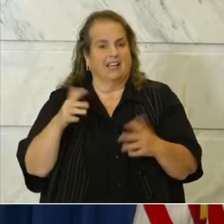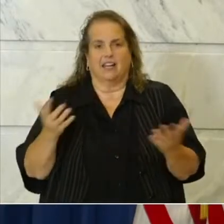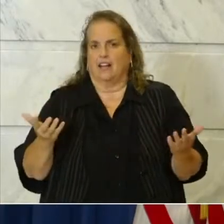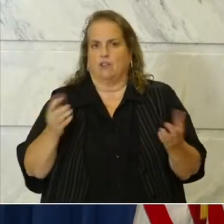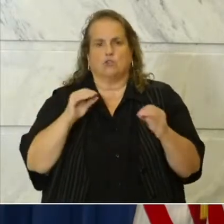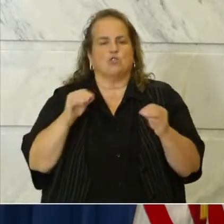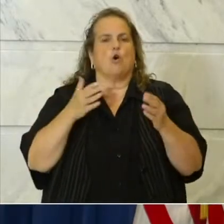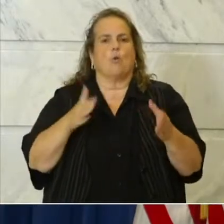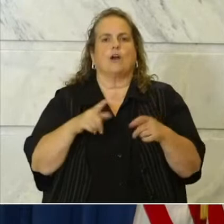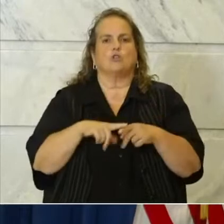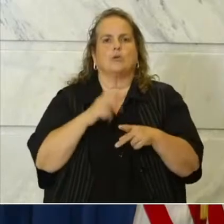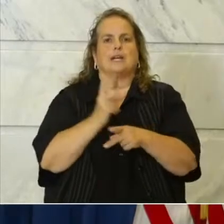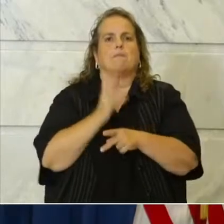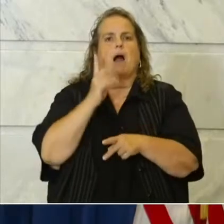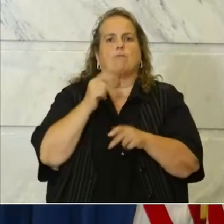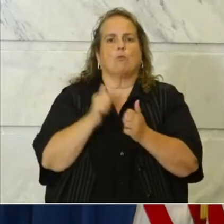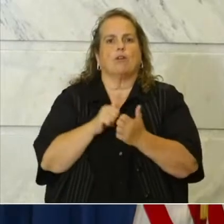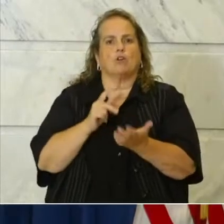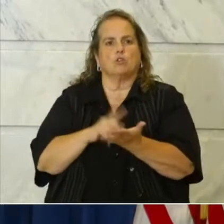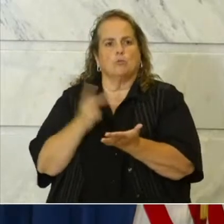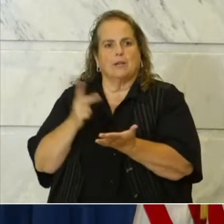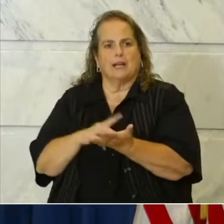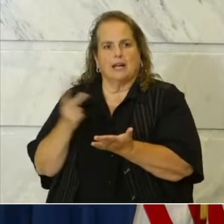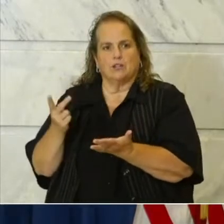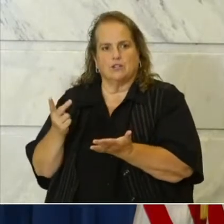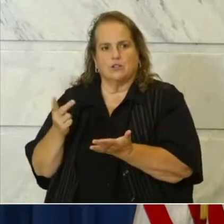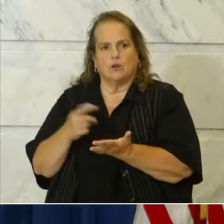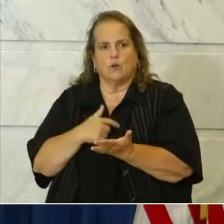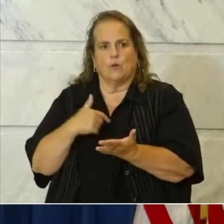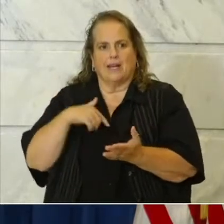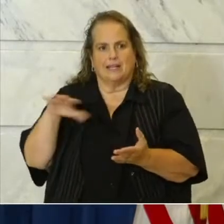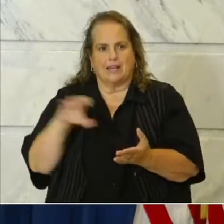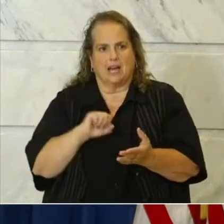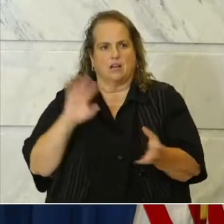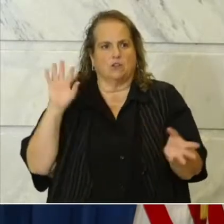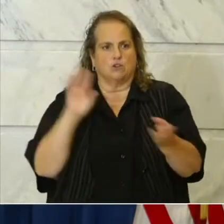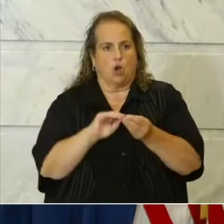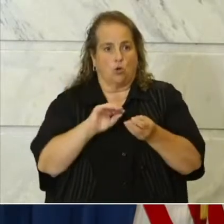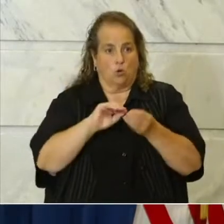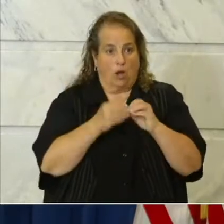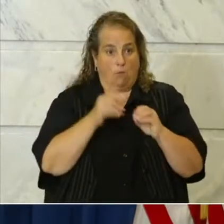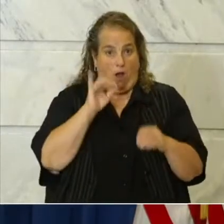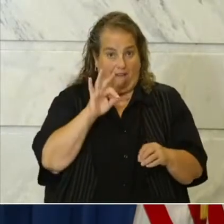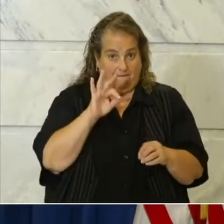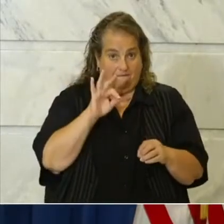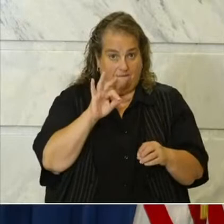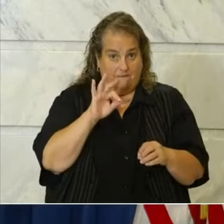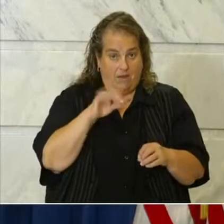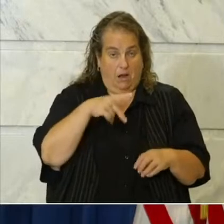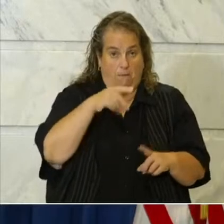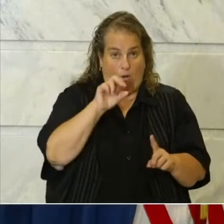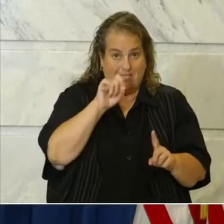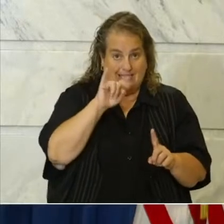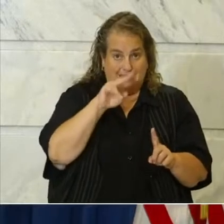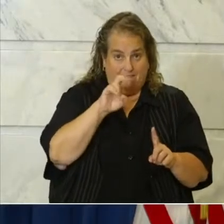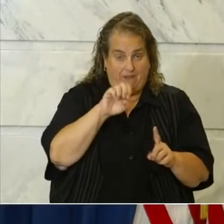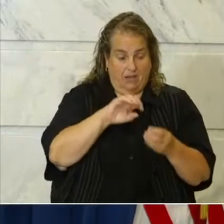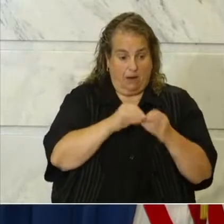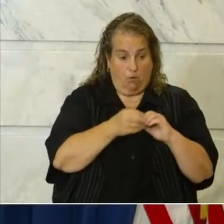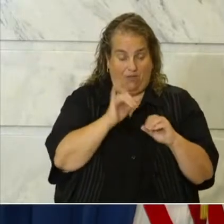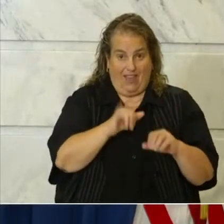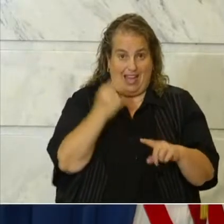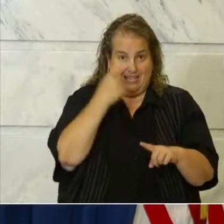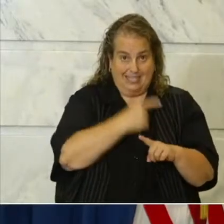to keep up with deduplicating all of that, we take the total number positive reported that day and the total